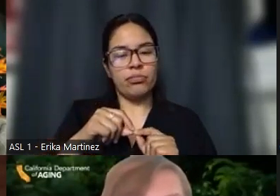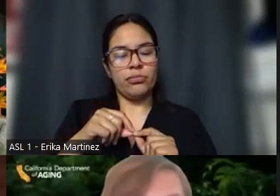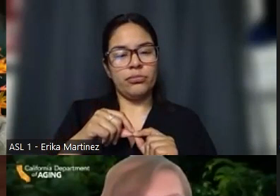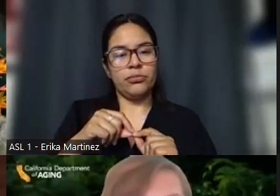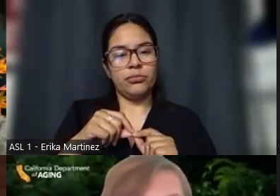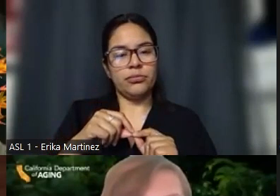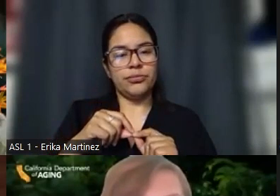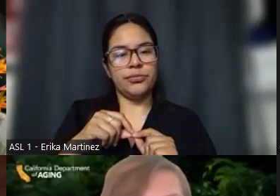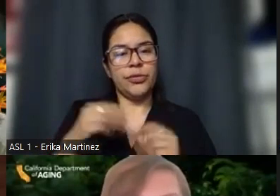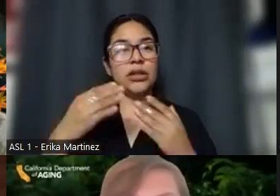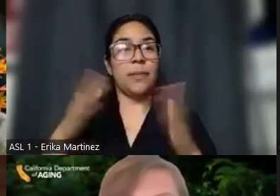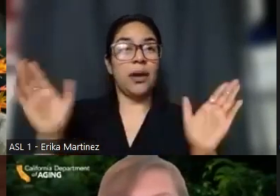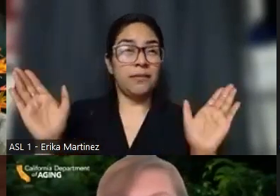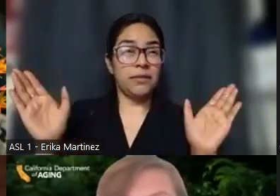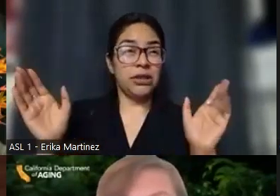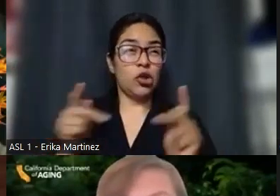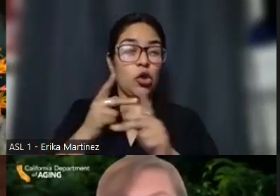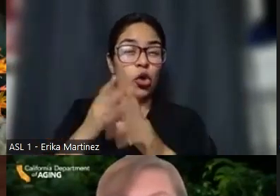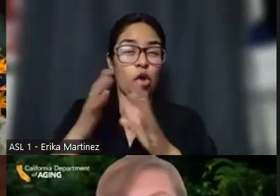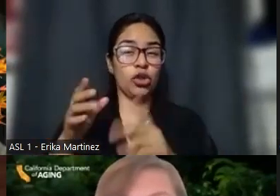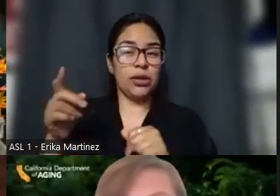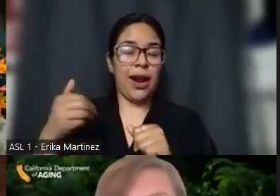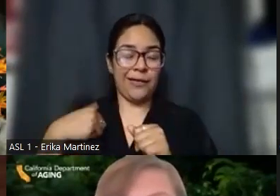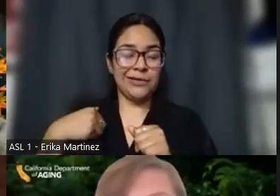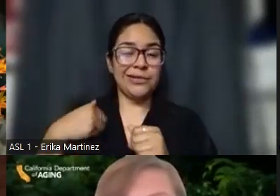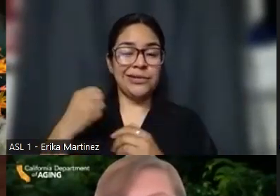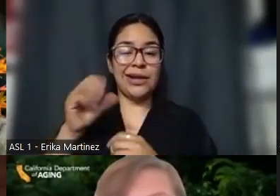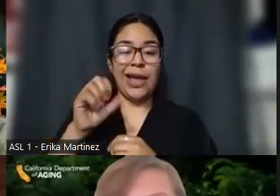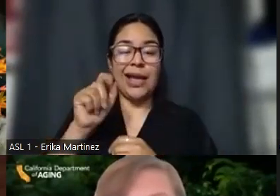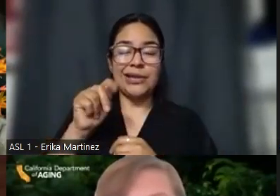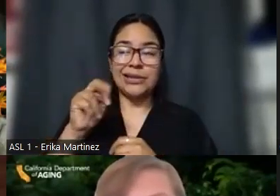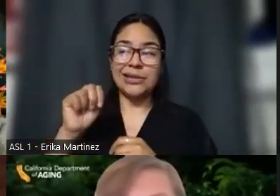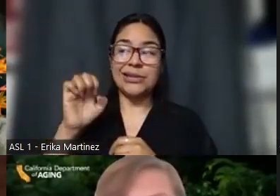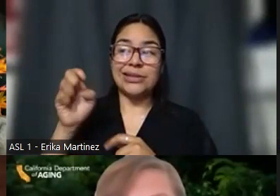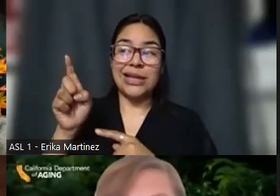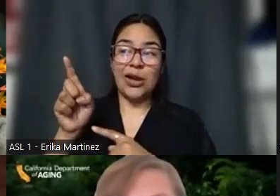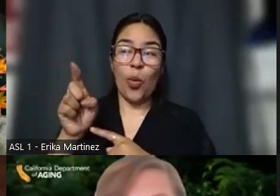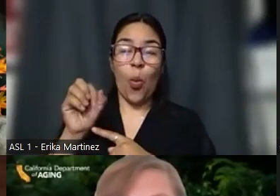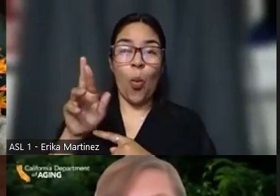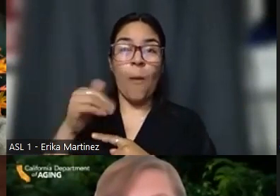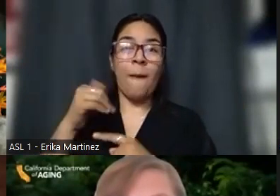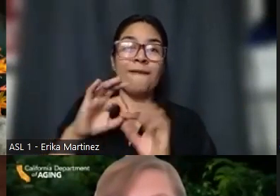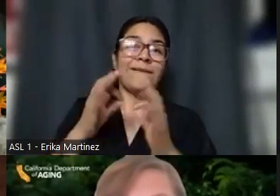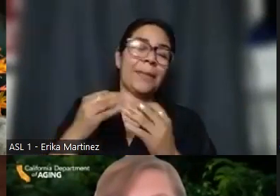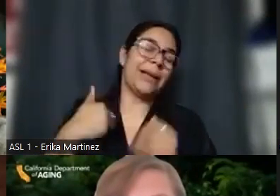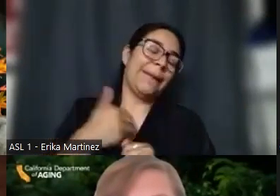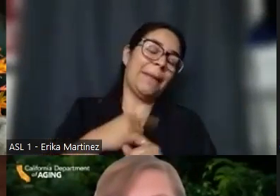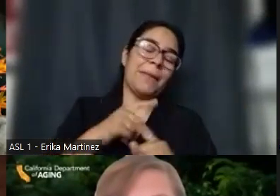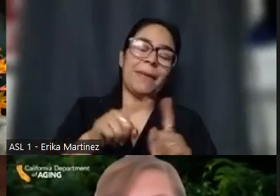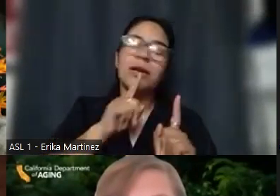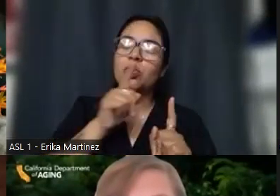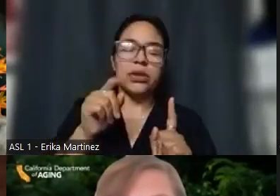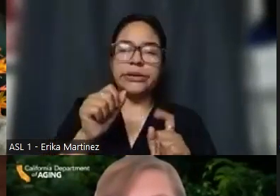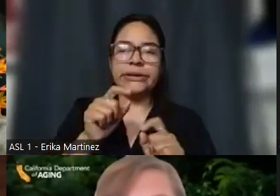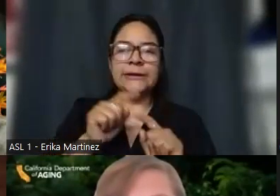either the public guardian has the case or a private professional has the case or a family member has the case. There's not usually